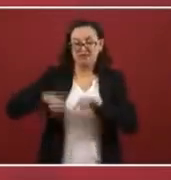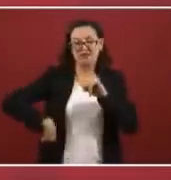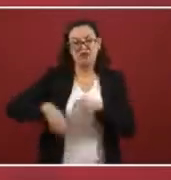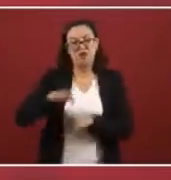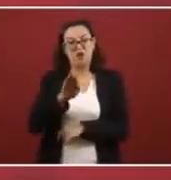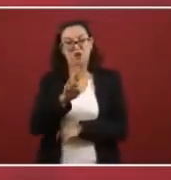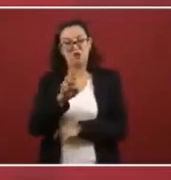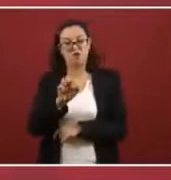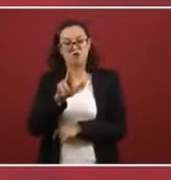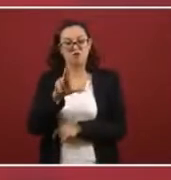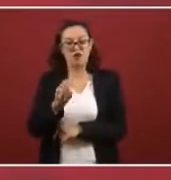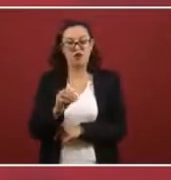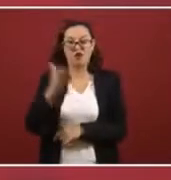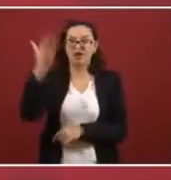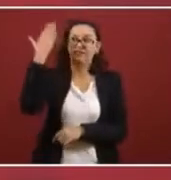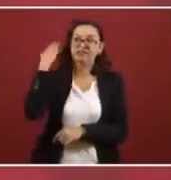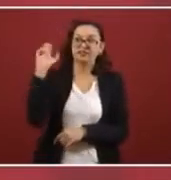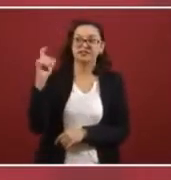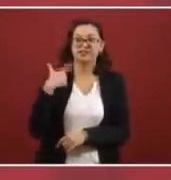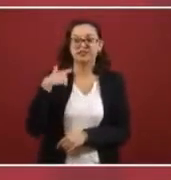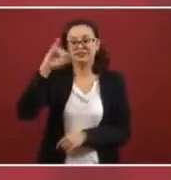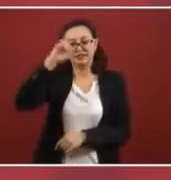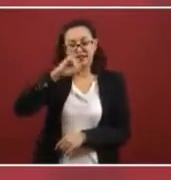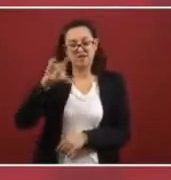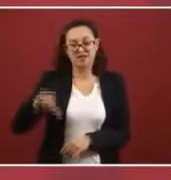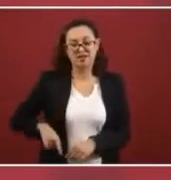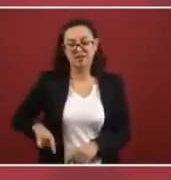getting thrown out of